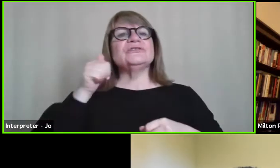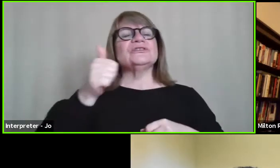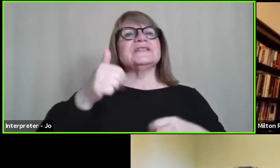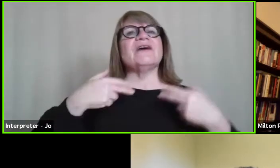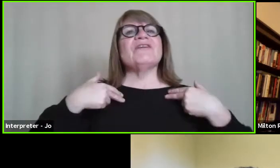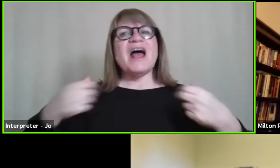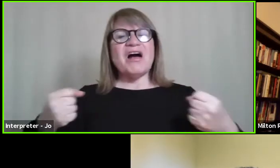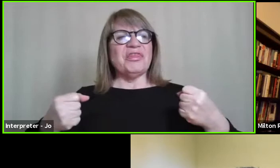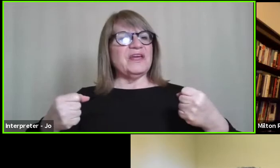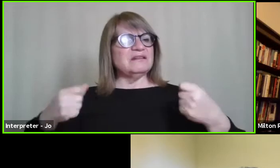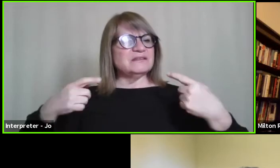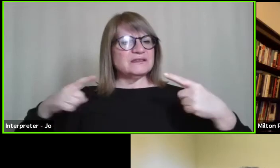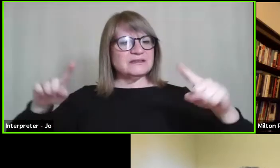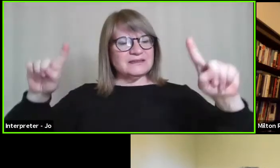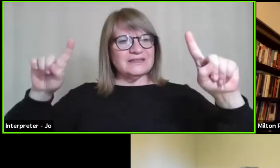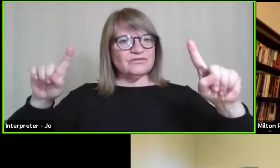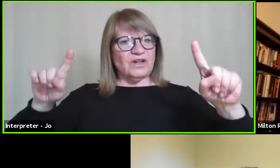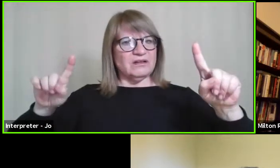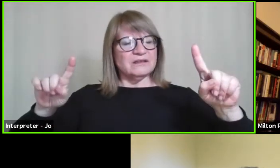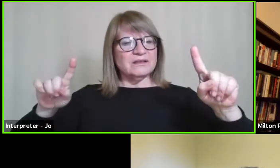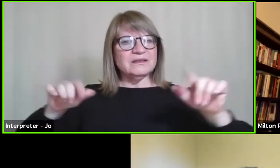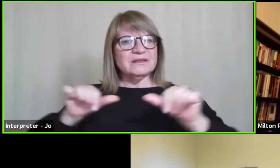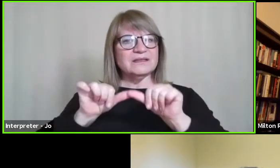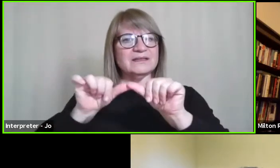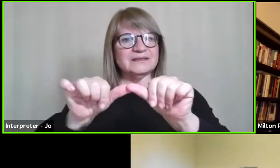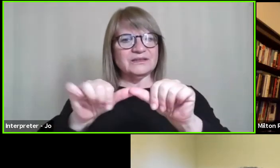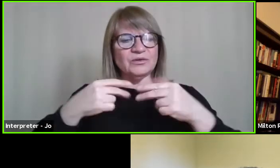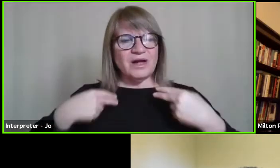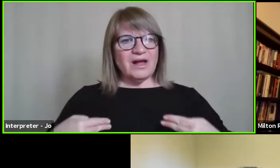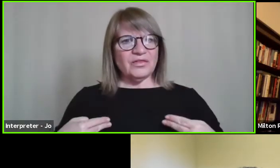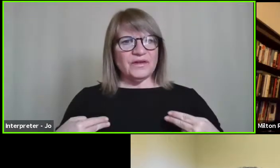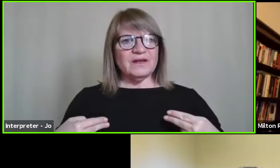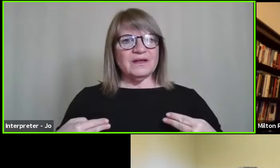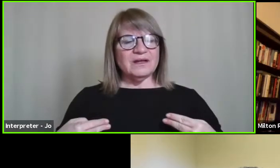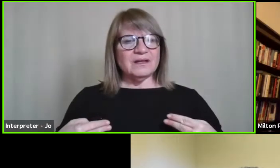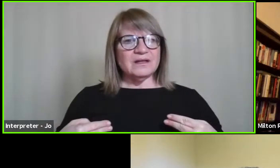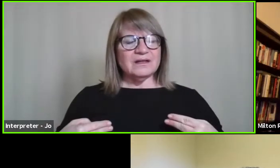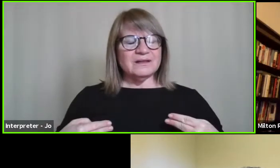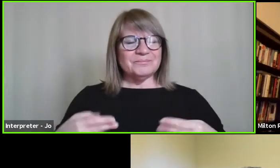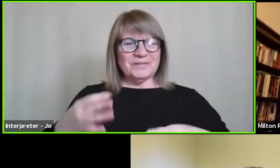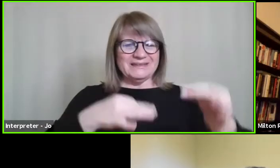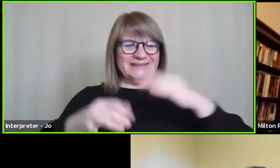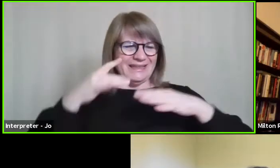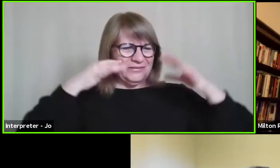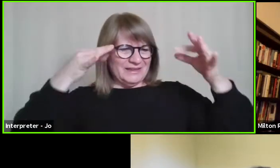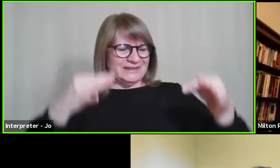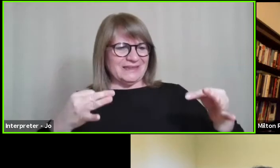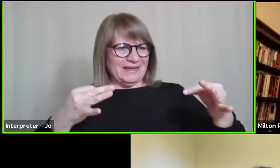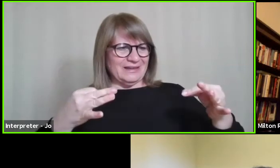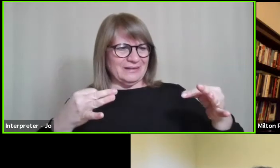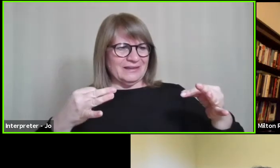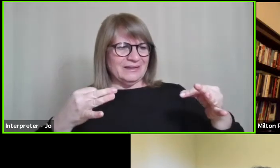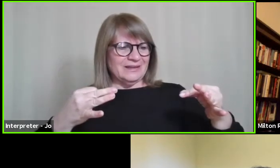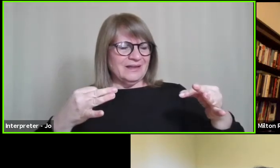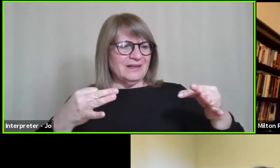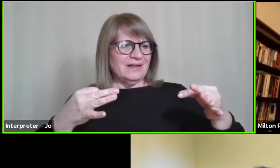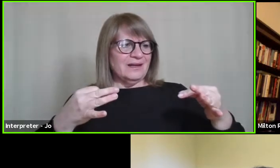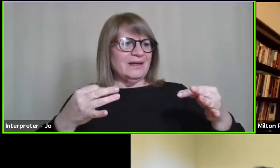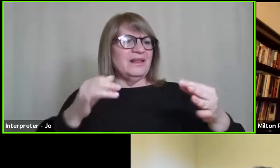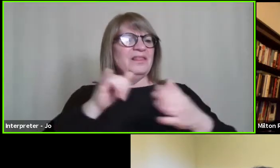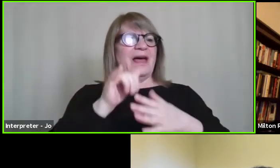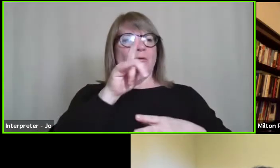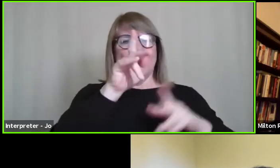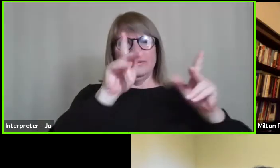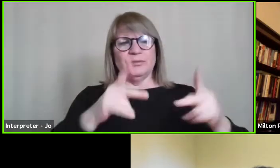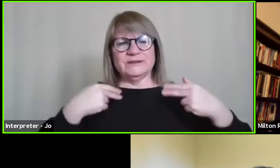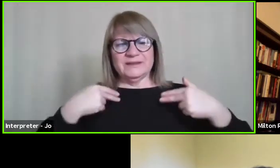rather than assuming that one's health is somehow uh determined by a series of individual traits that can